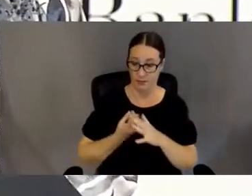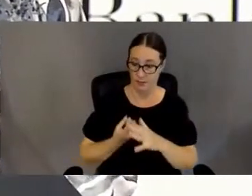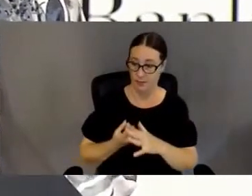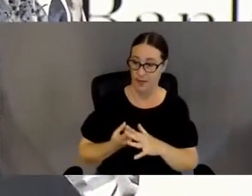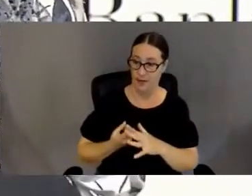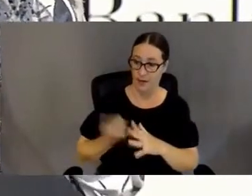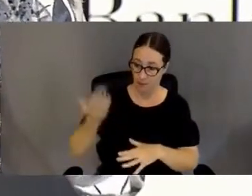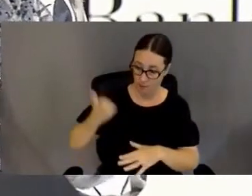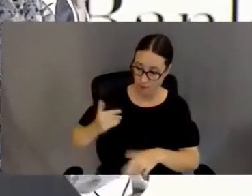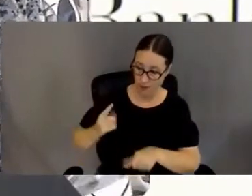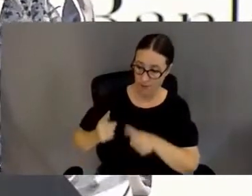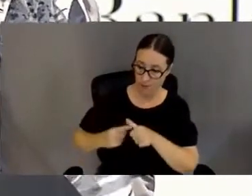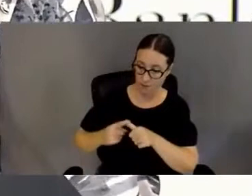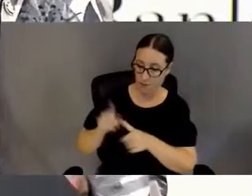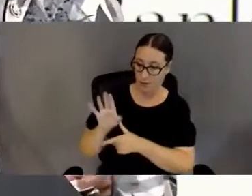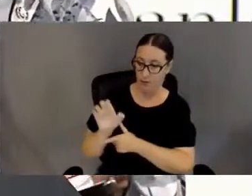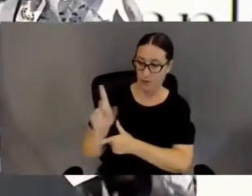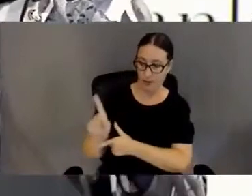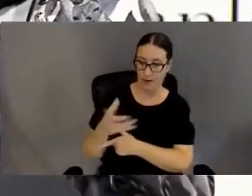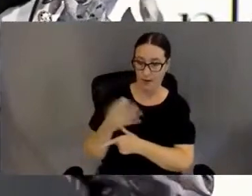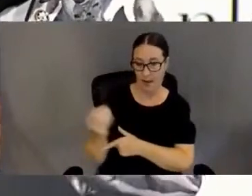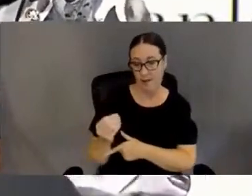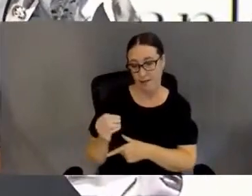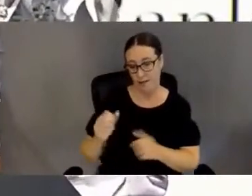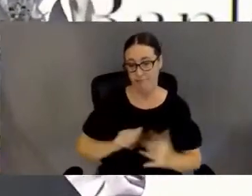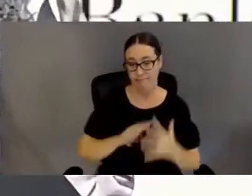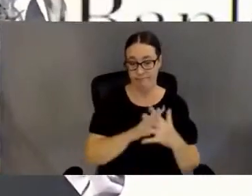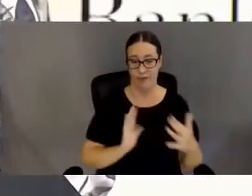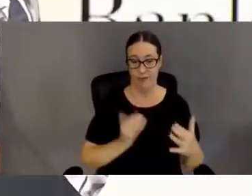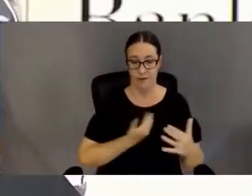the founding of our nation. Thank you very much.